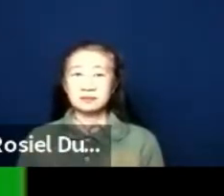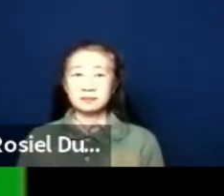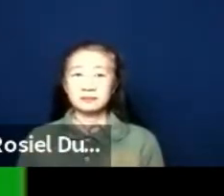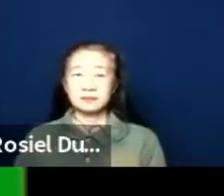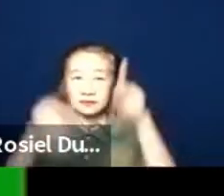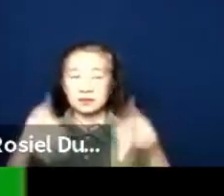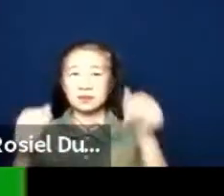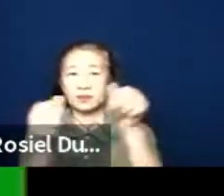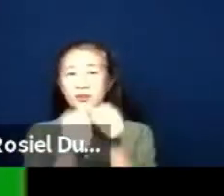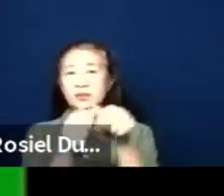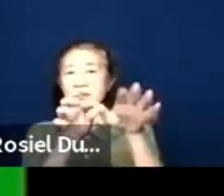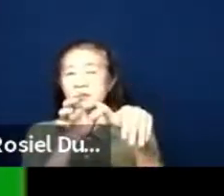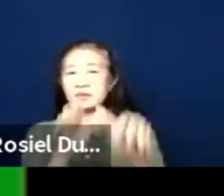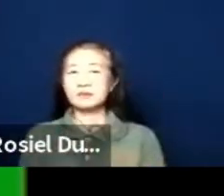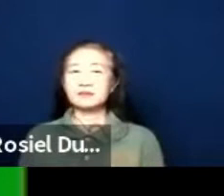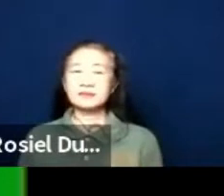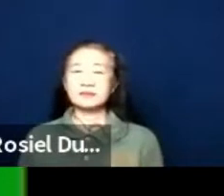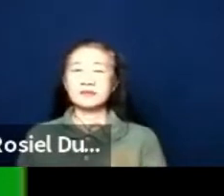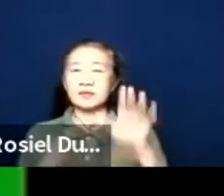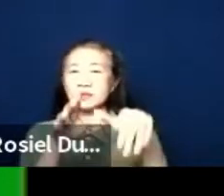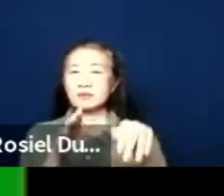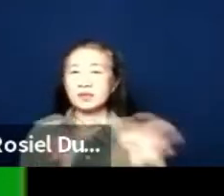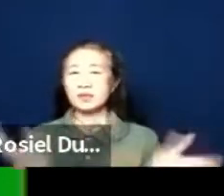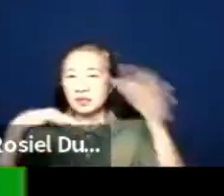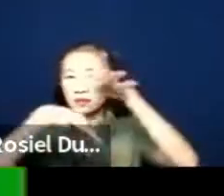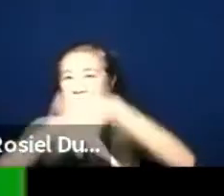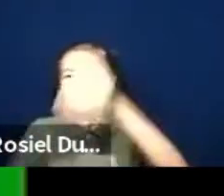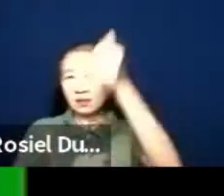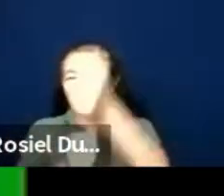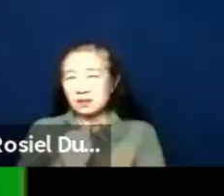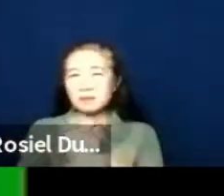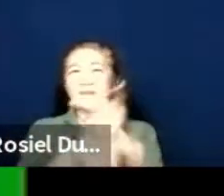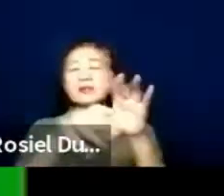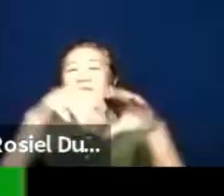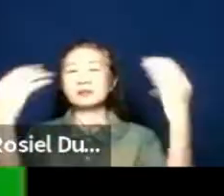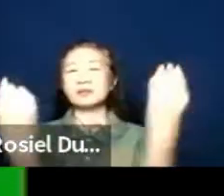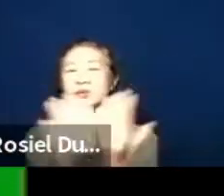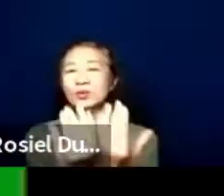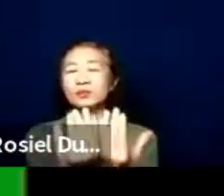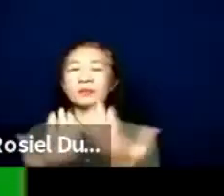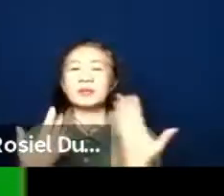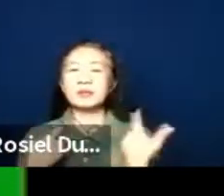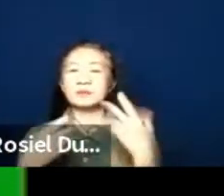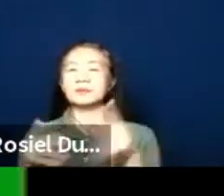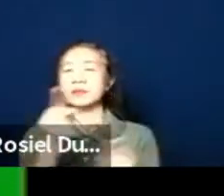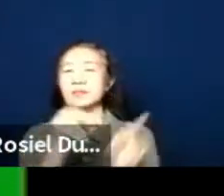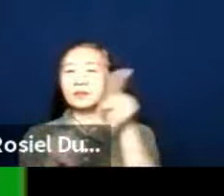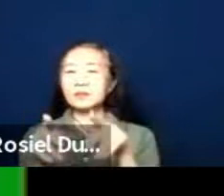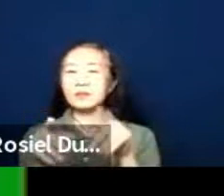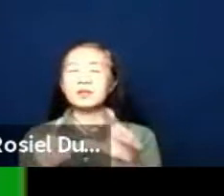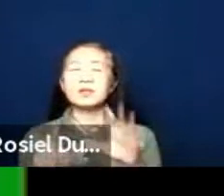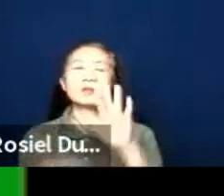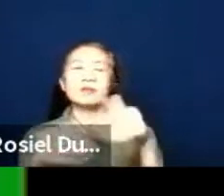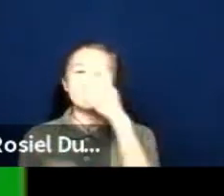Person with disability. Disability intersects every demographic group. There are people with disabilities of all